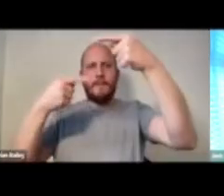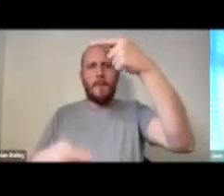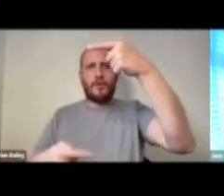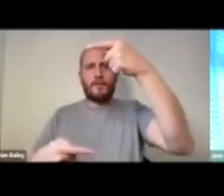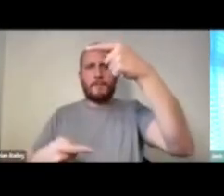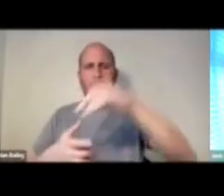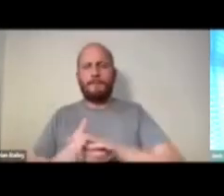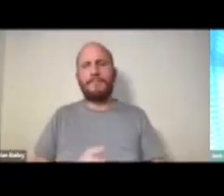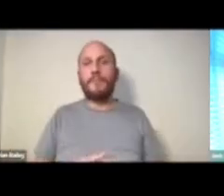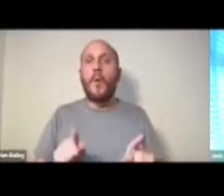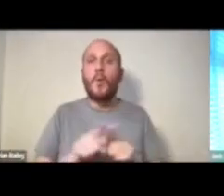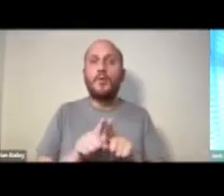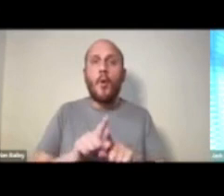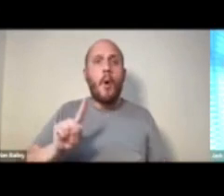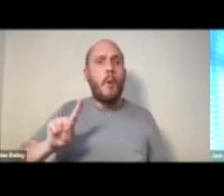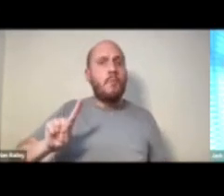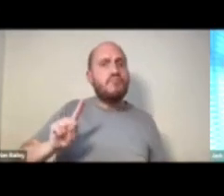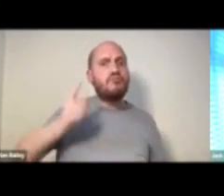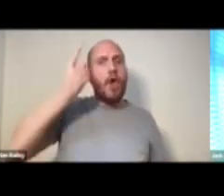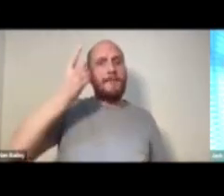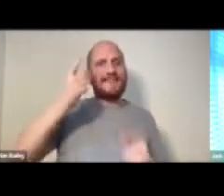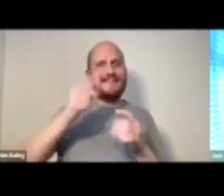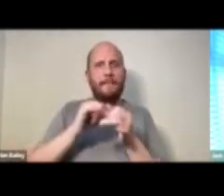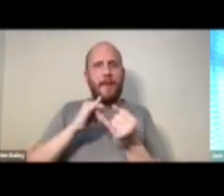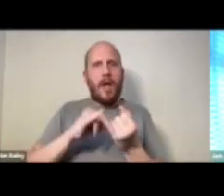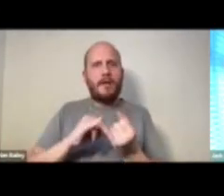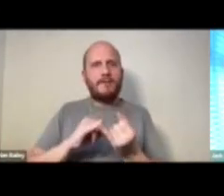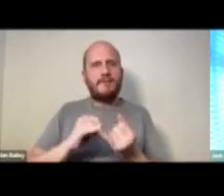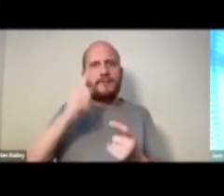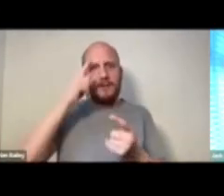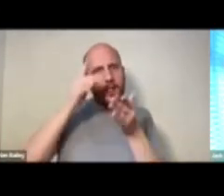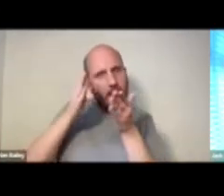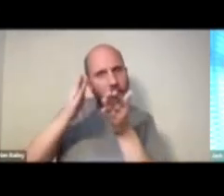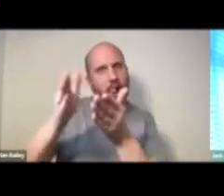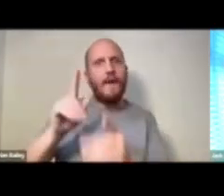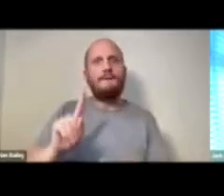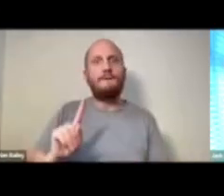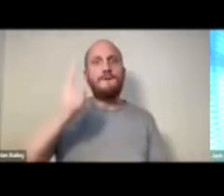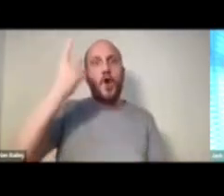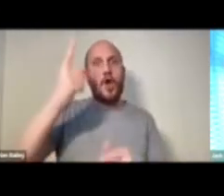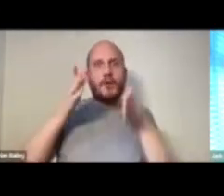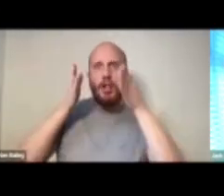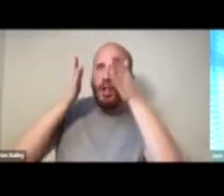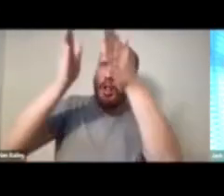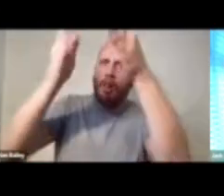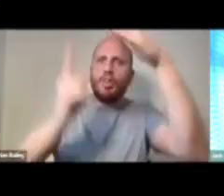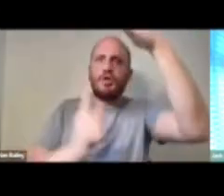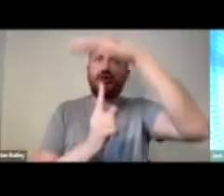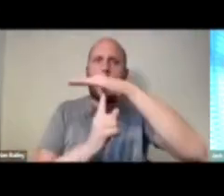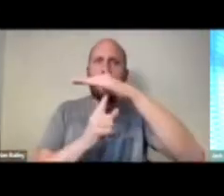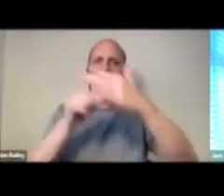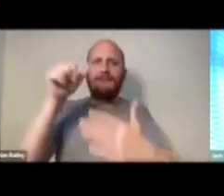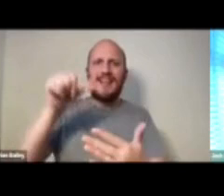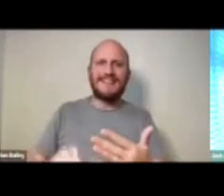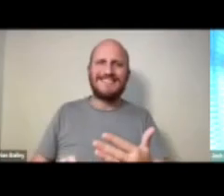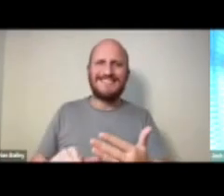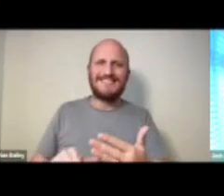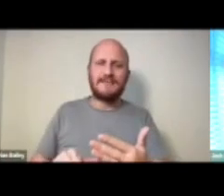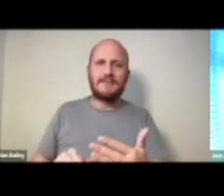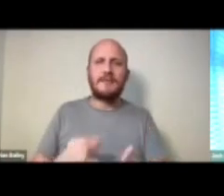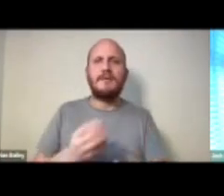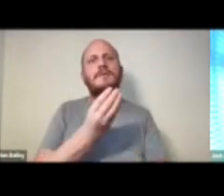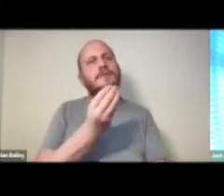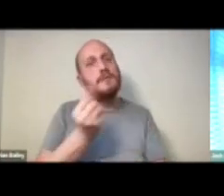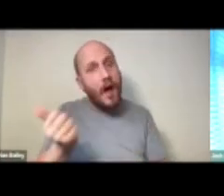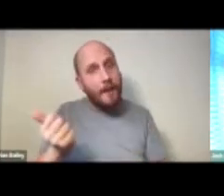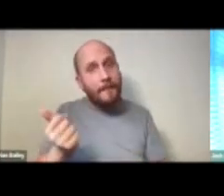Primacy bias is a bias towards the first or the top items in a list. Some surveys will fix this